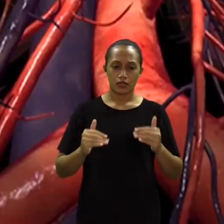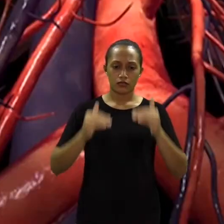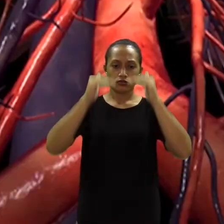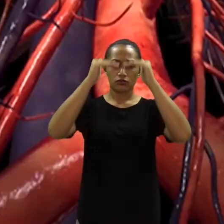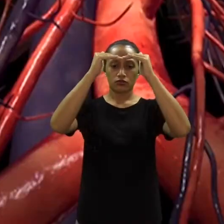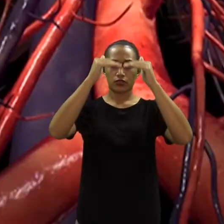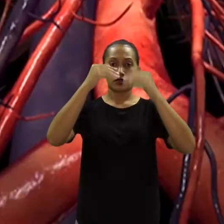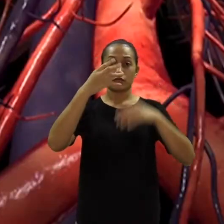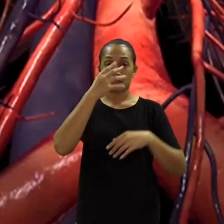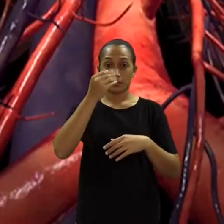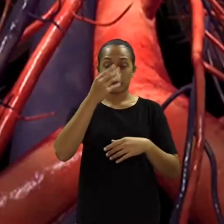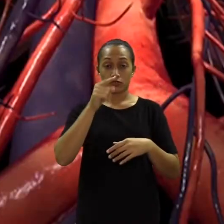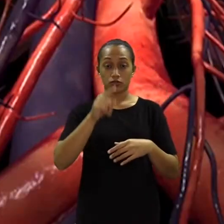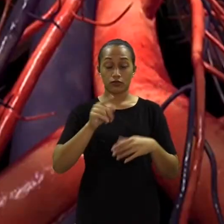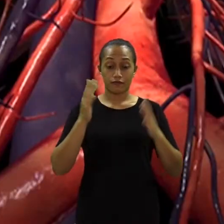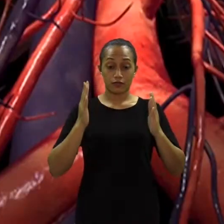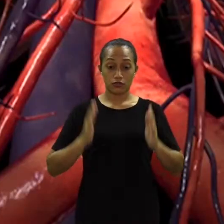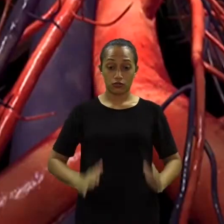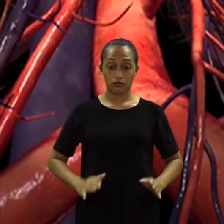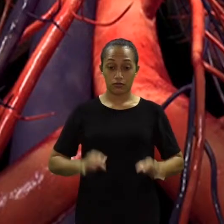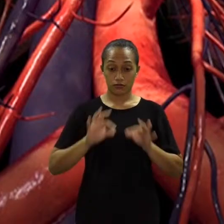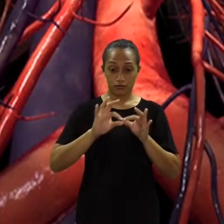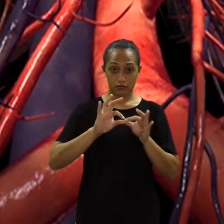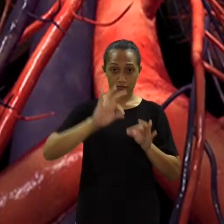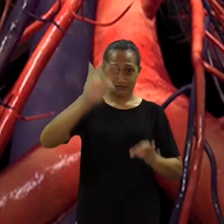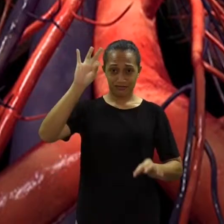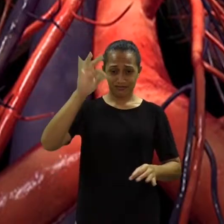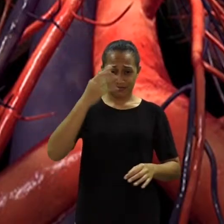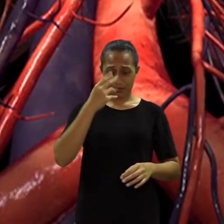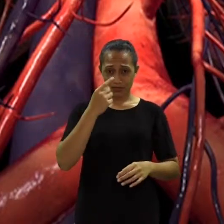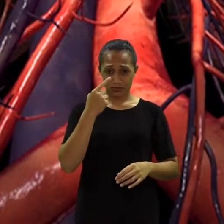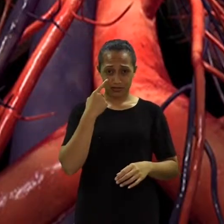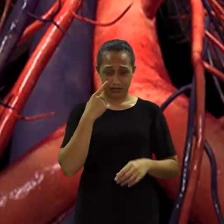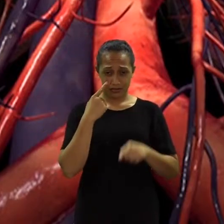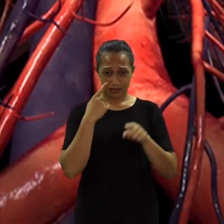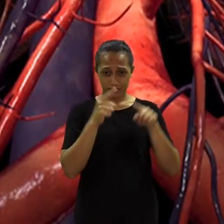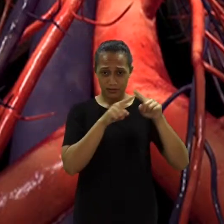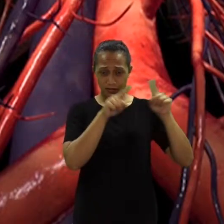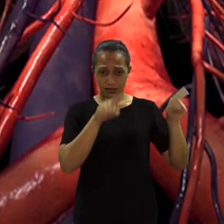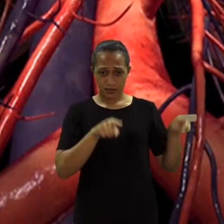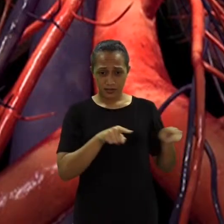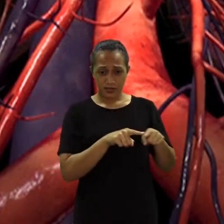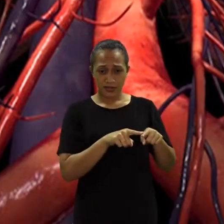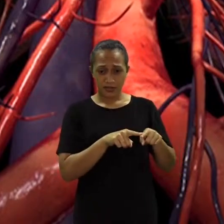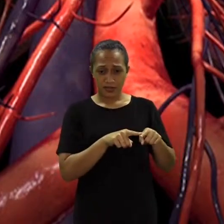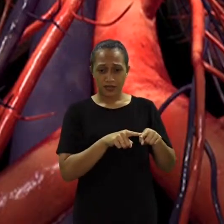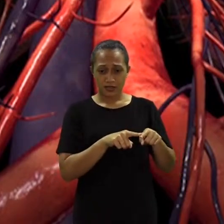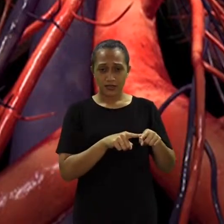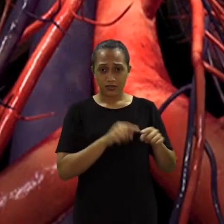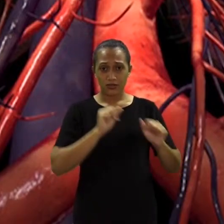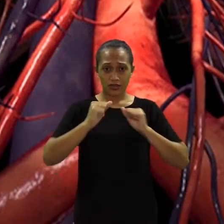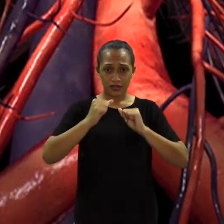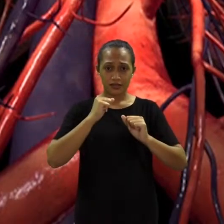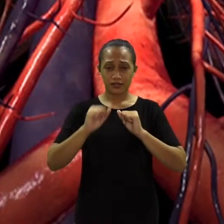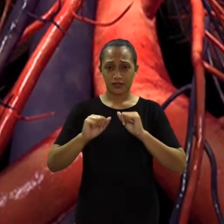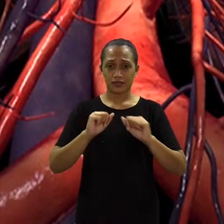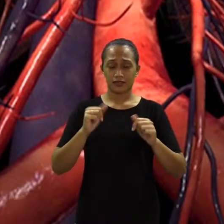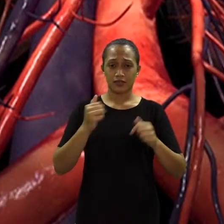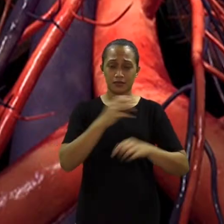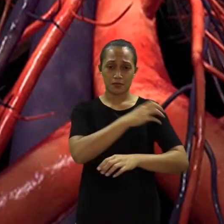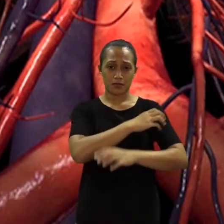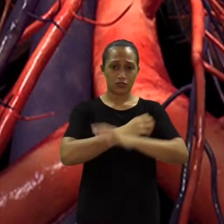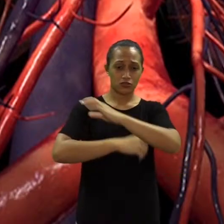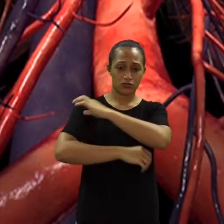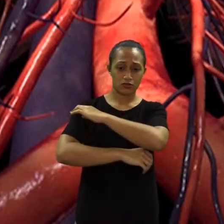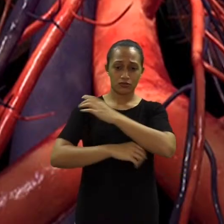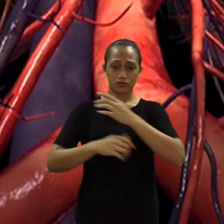The picture of human blood vessels is given. So exercising muscles needs more, and in response